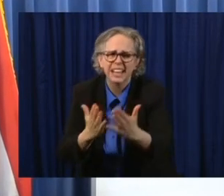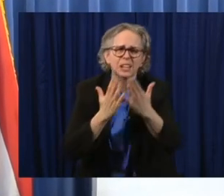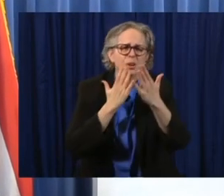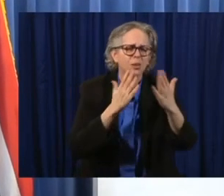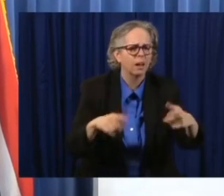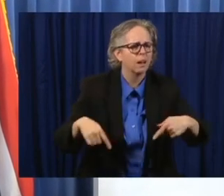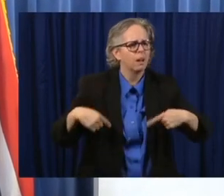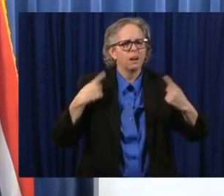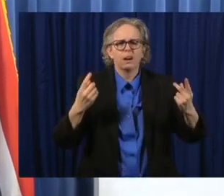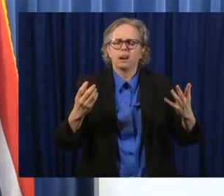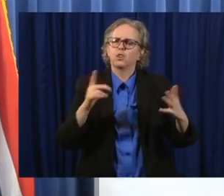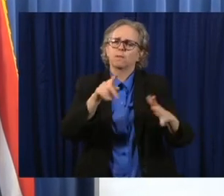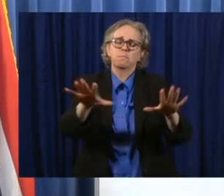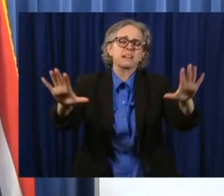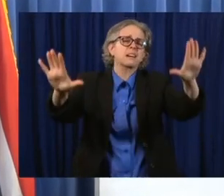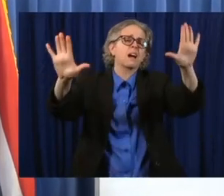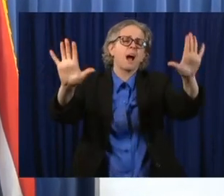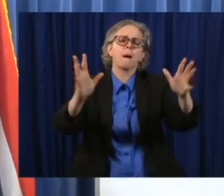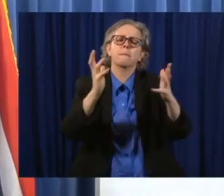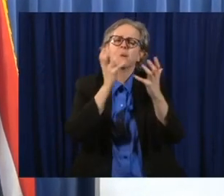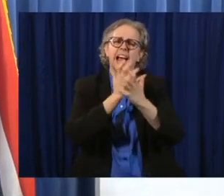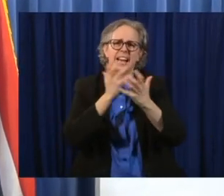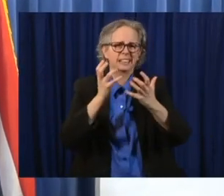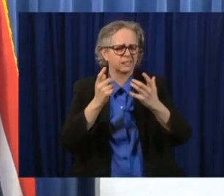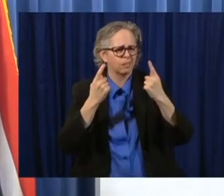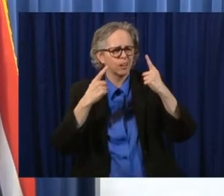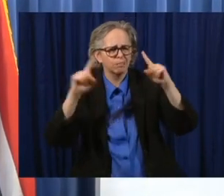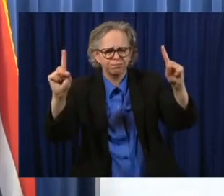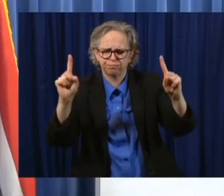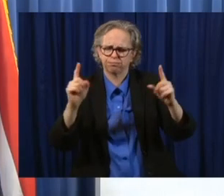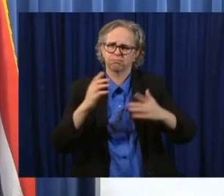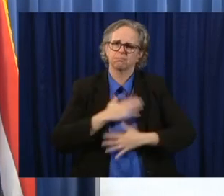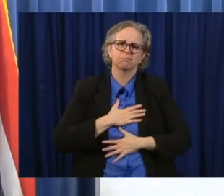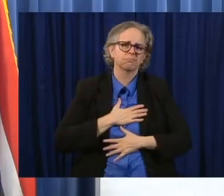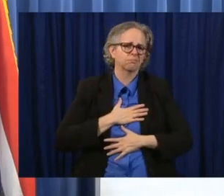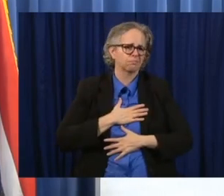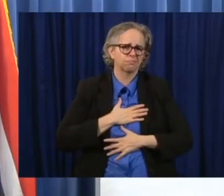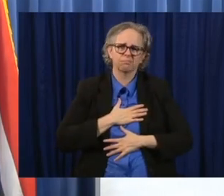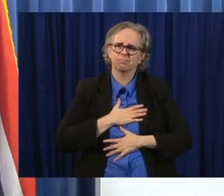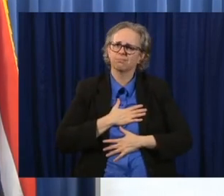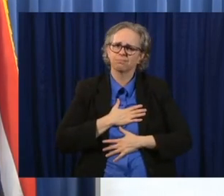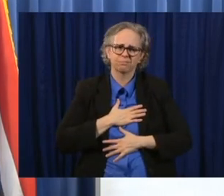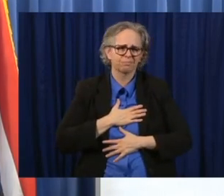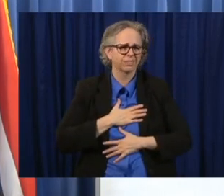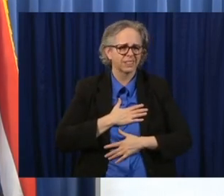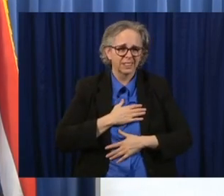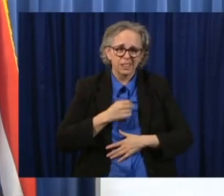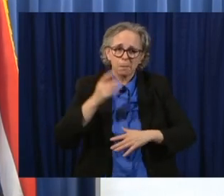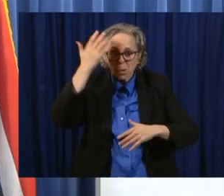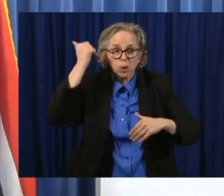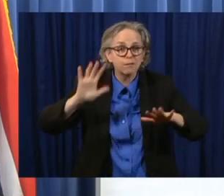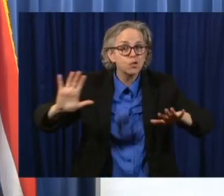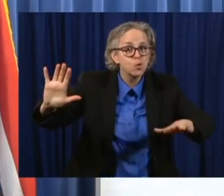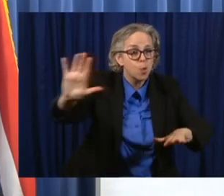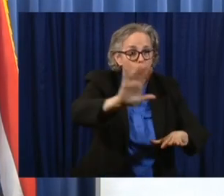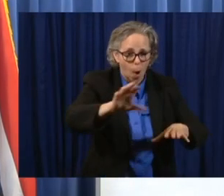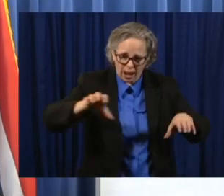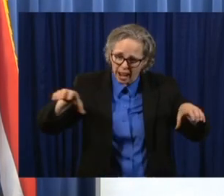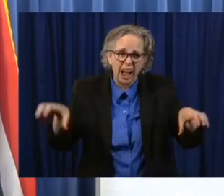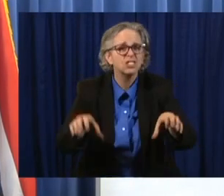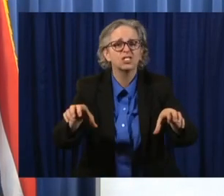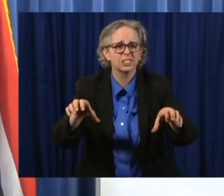achieved a great deal, and it's because of what you have done and not done the last few